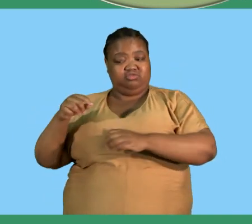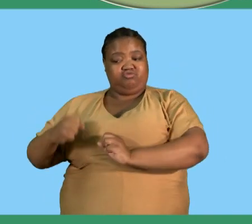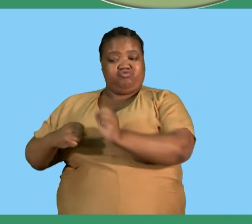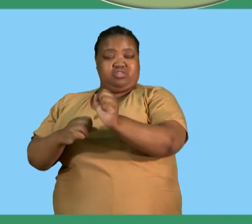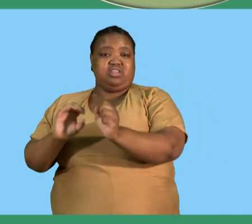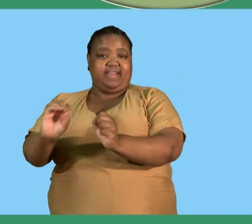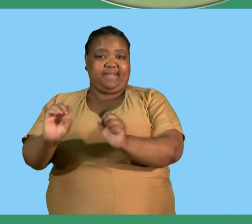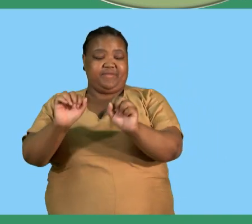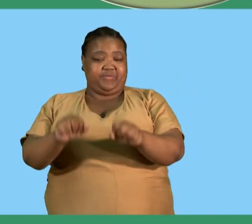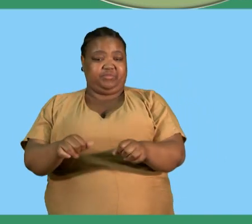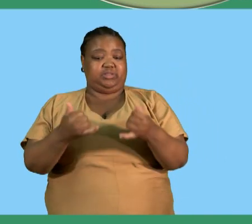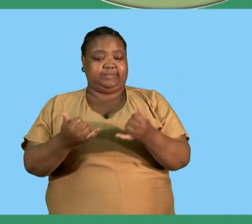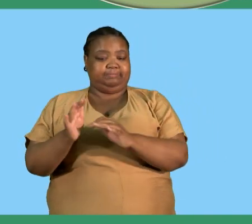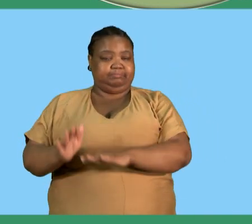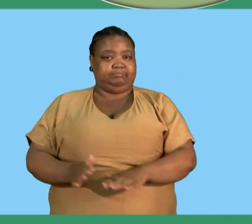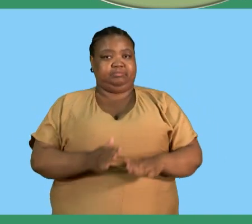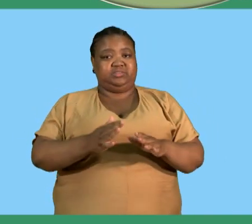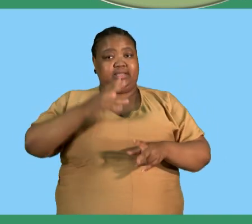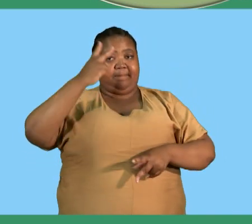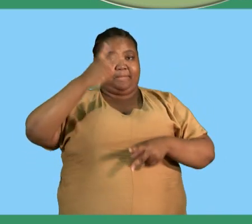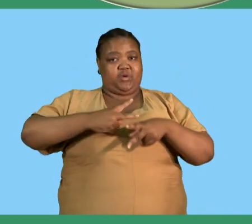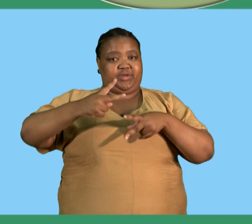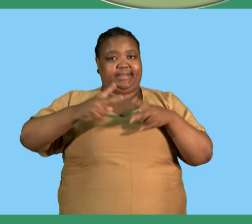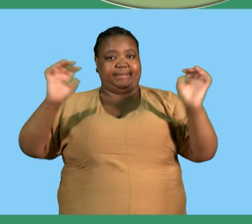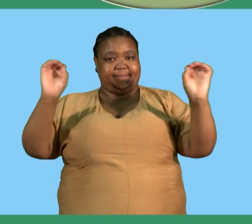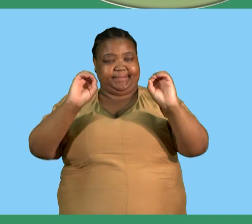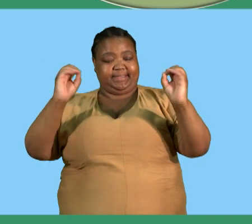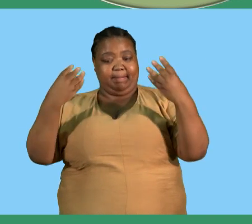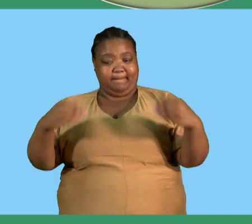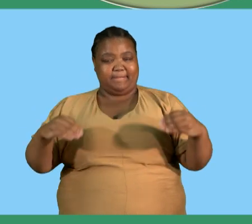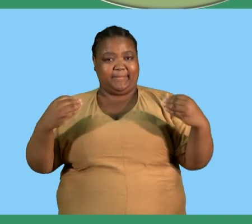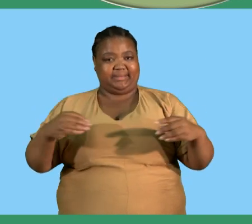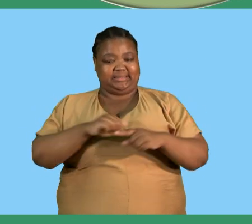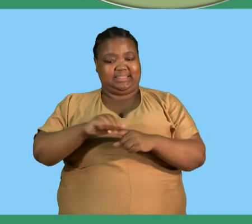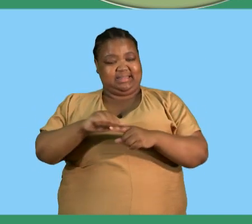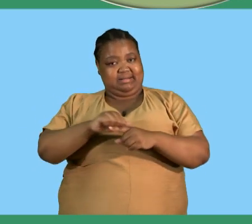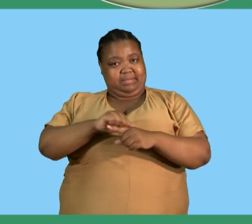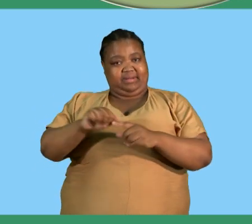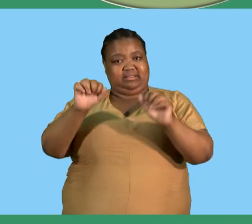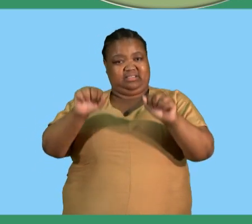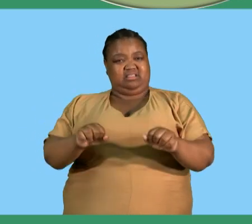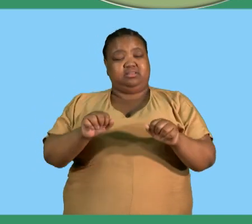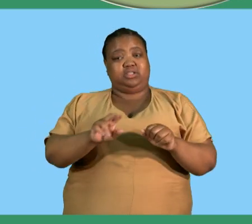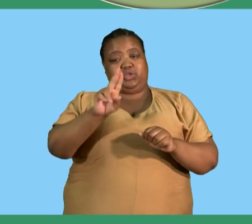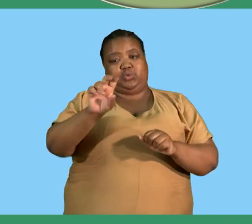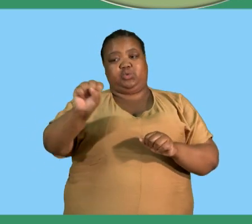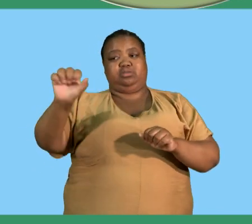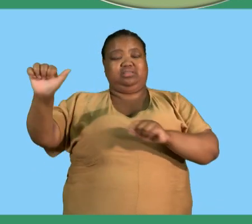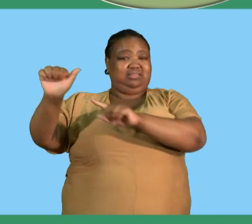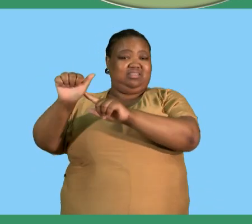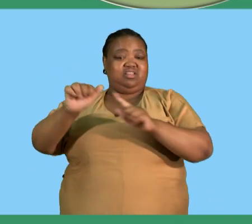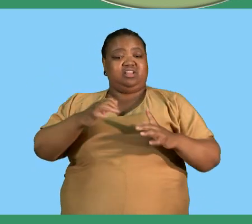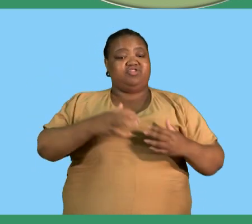of unprofessional business practices. Right, as you can see, we've got our USA again. Challenges